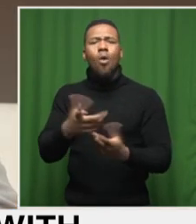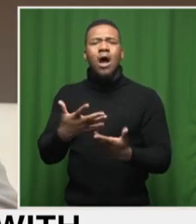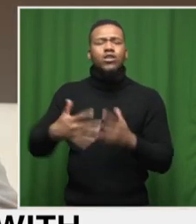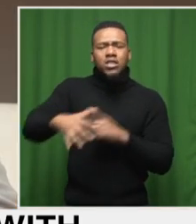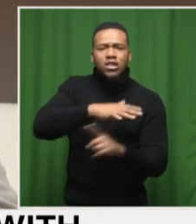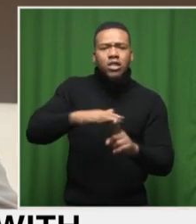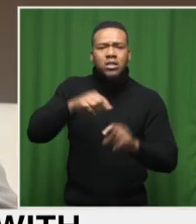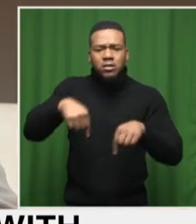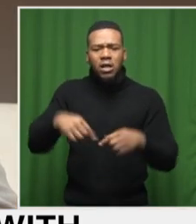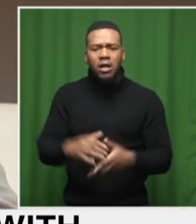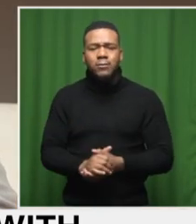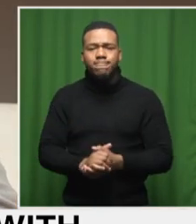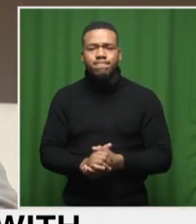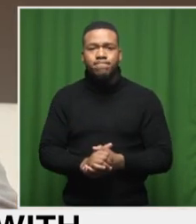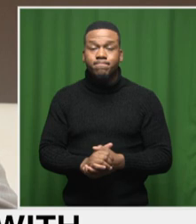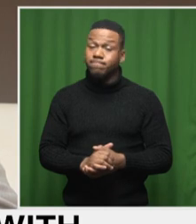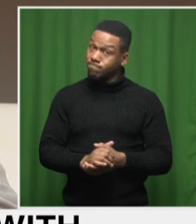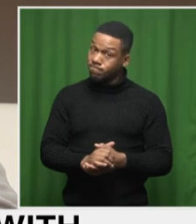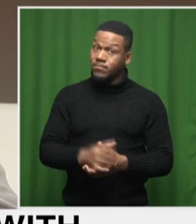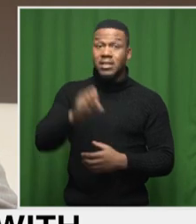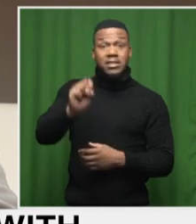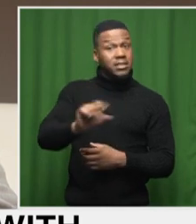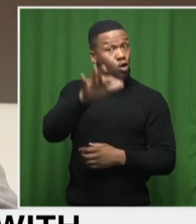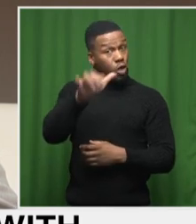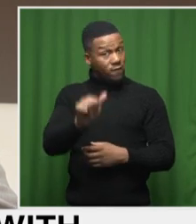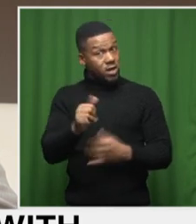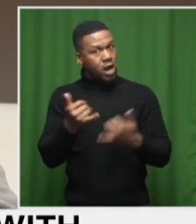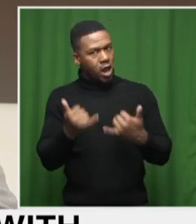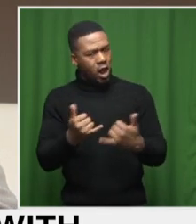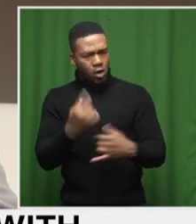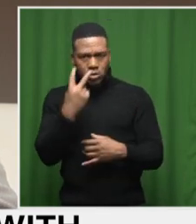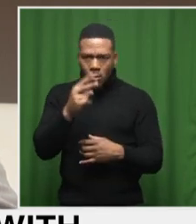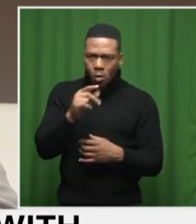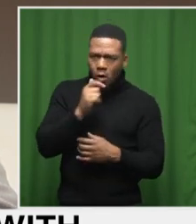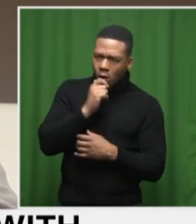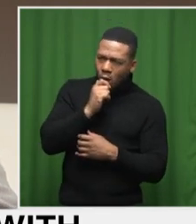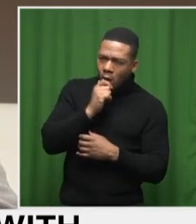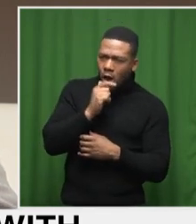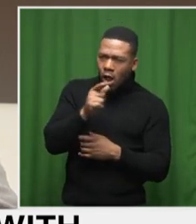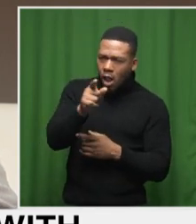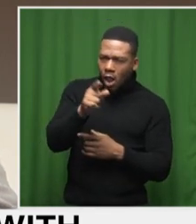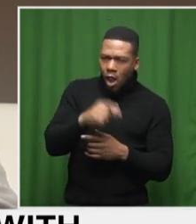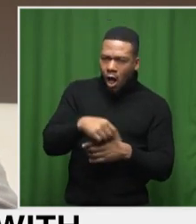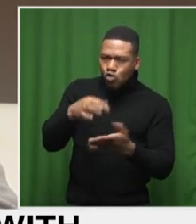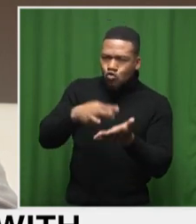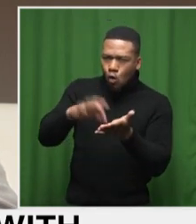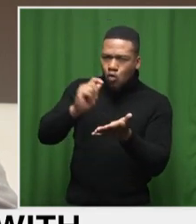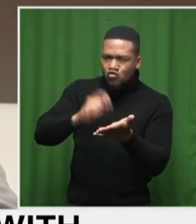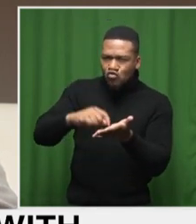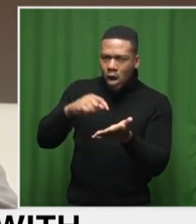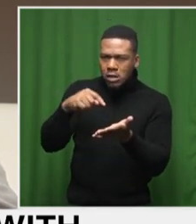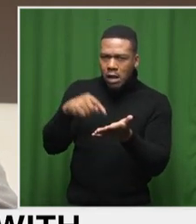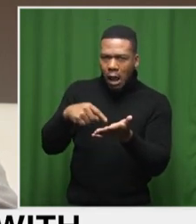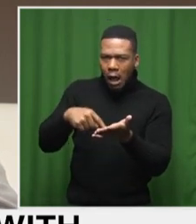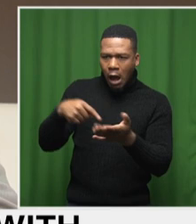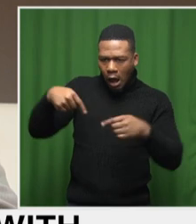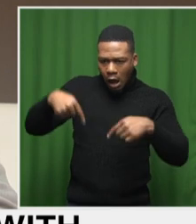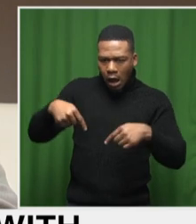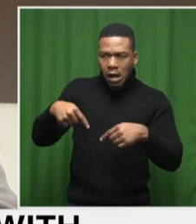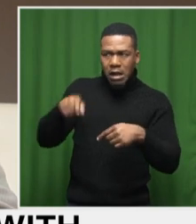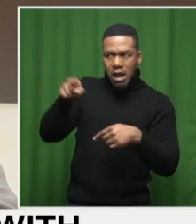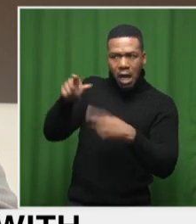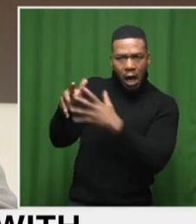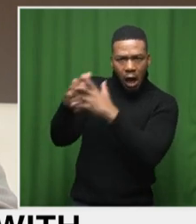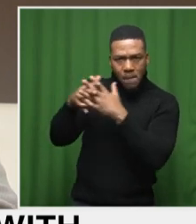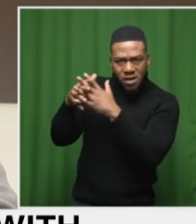already seeing signs that some of those contractual conditions that were at the heart of the US strike are now finding themselves in South